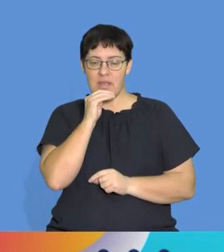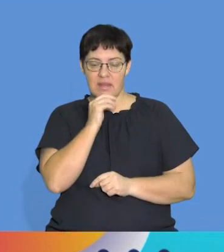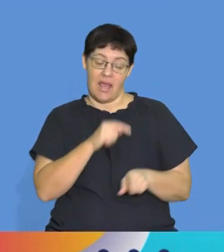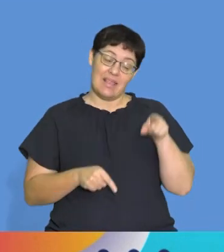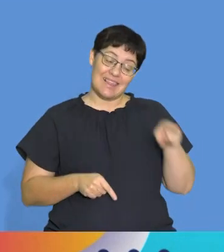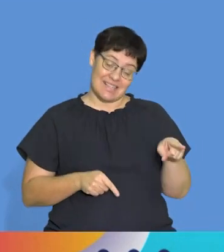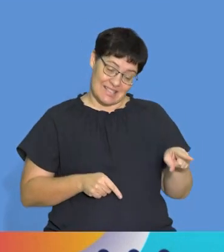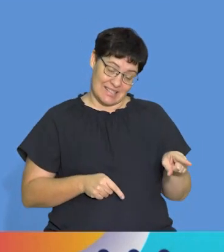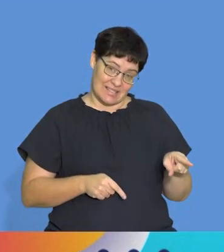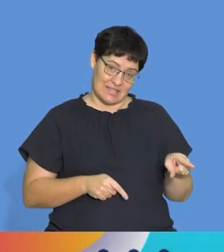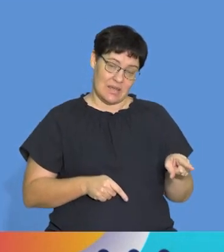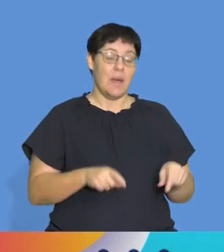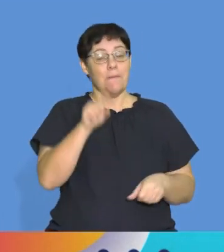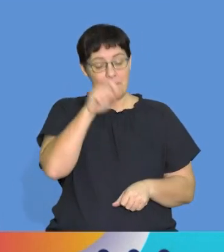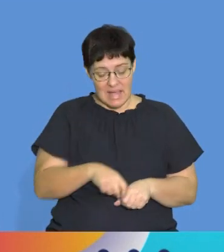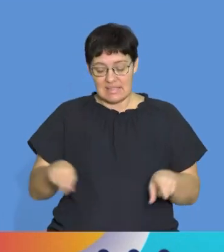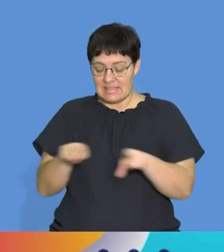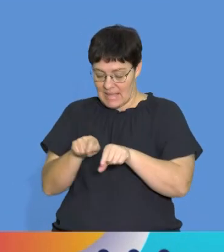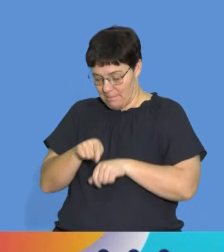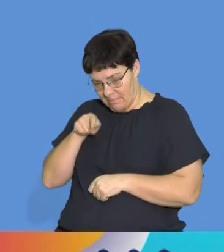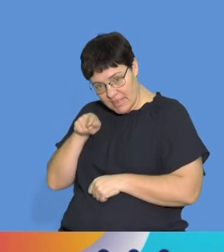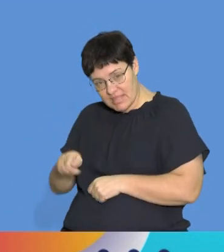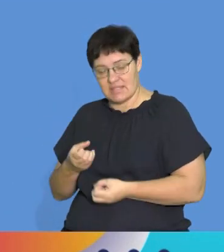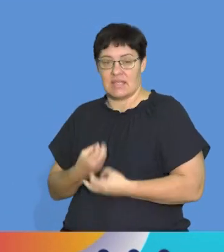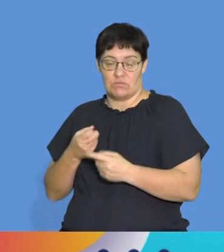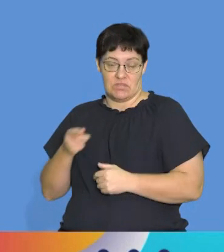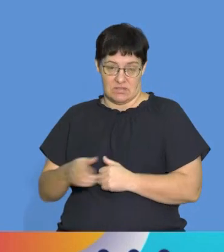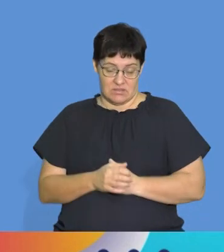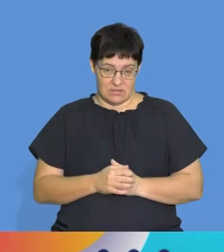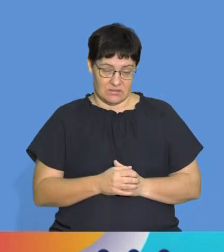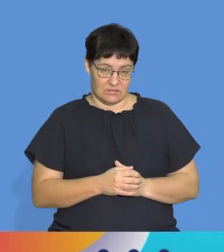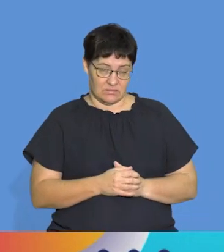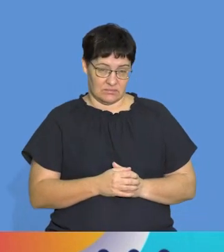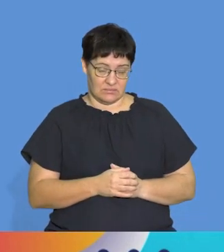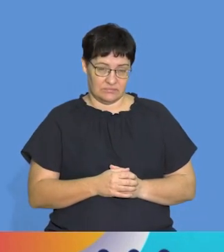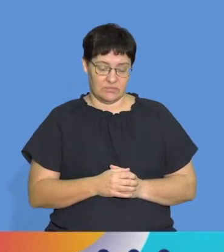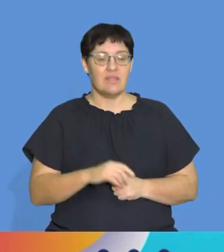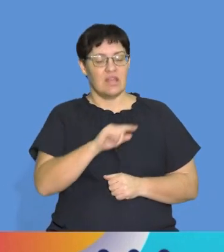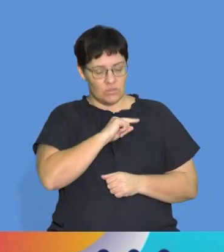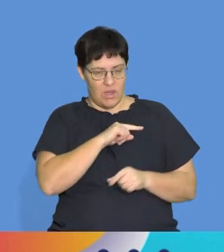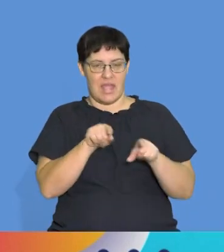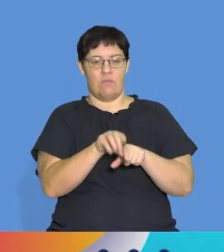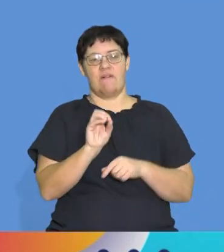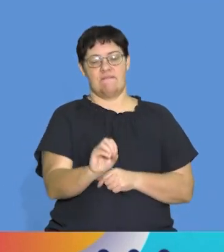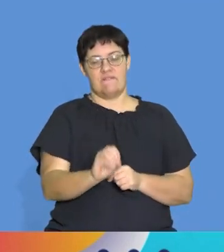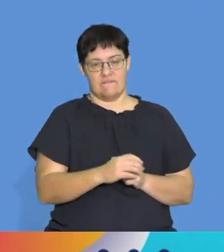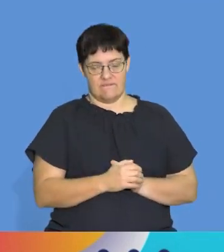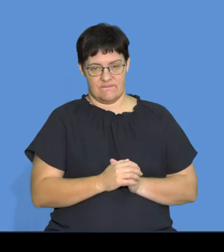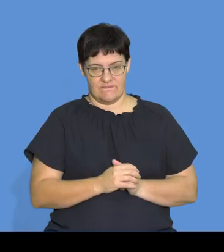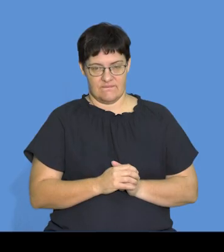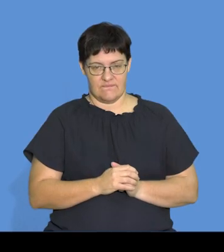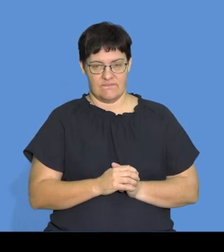this expression must be equals to this expression, right? So that's why the equal sign is between the two